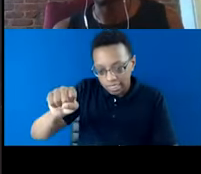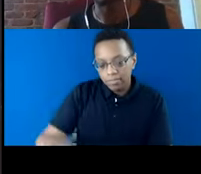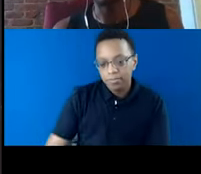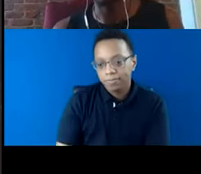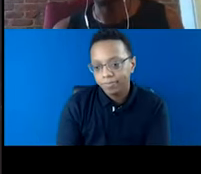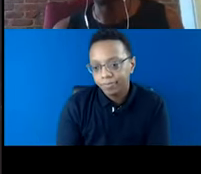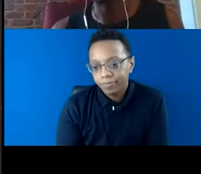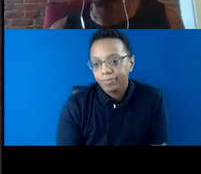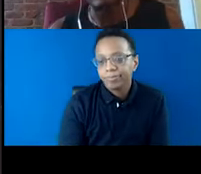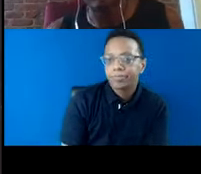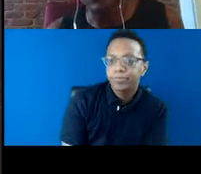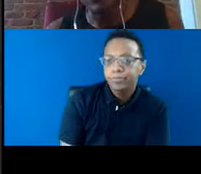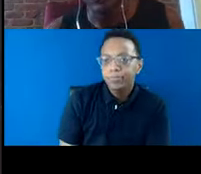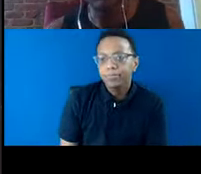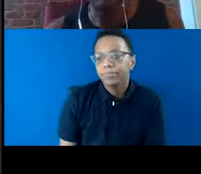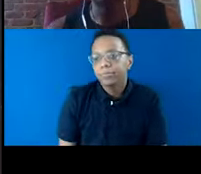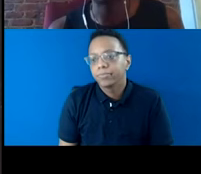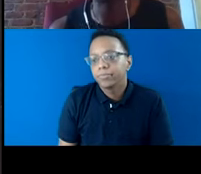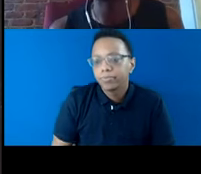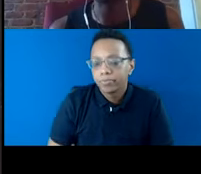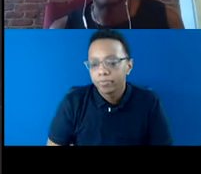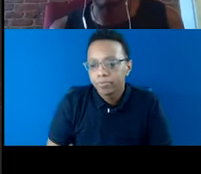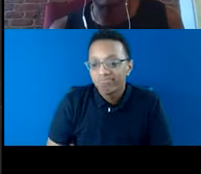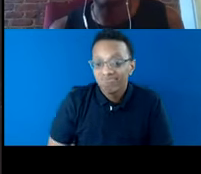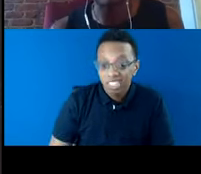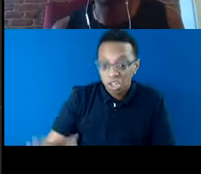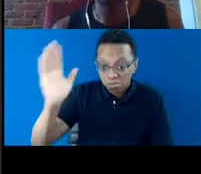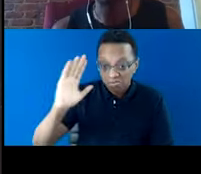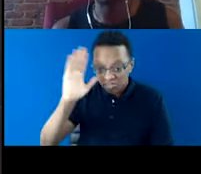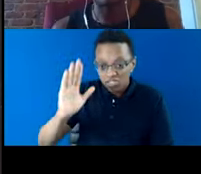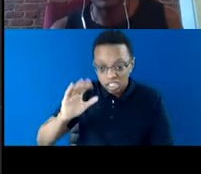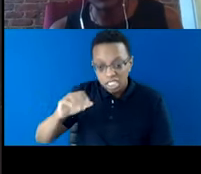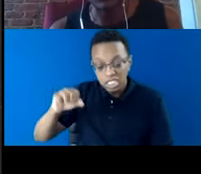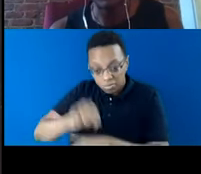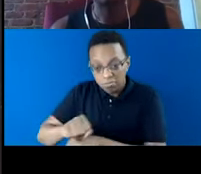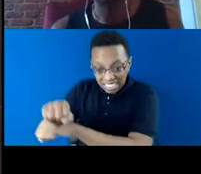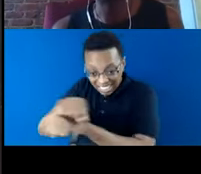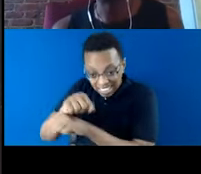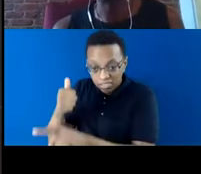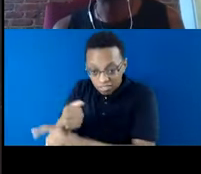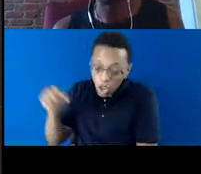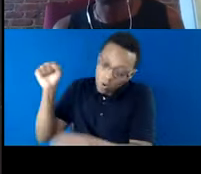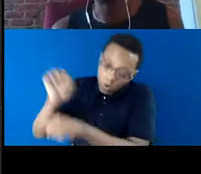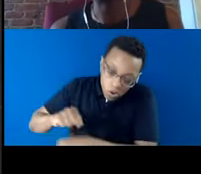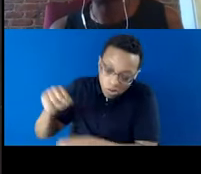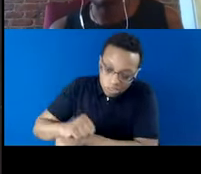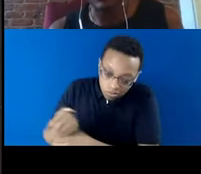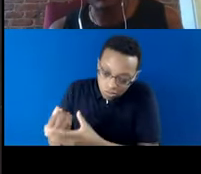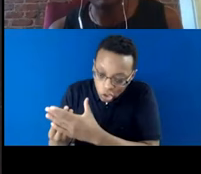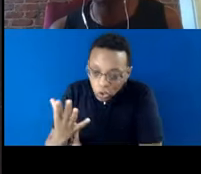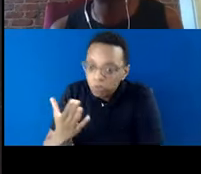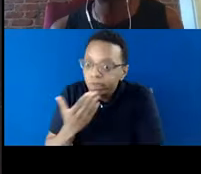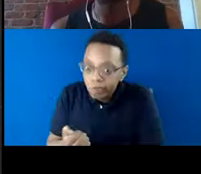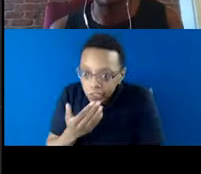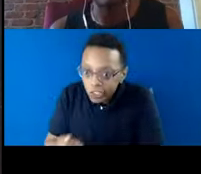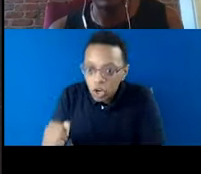were enslaved and working to grow sugar and make rum for the Spanish were being paid almost nothing